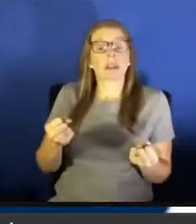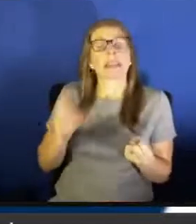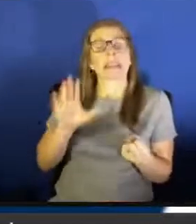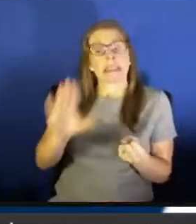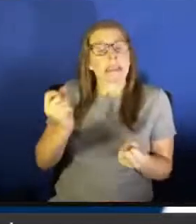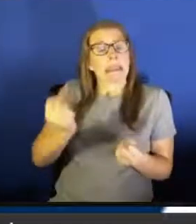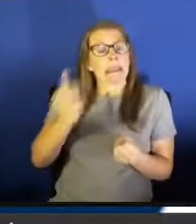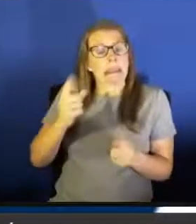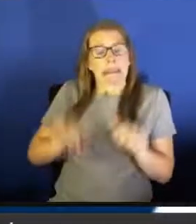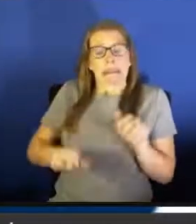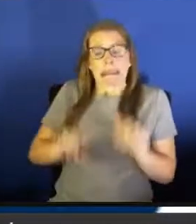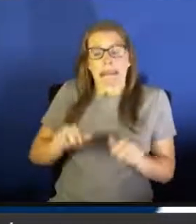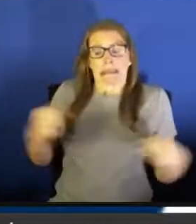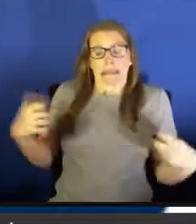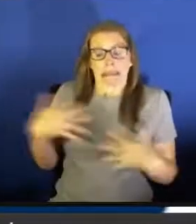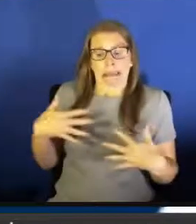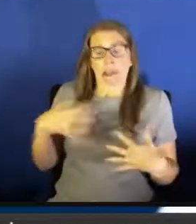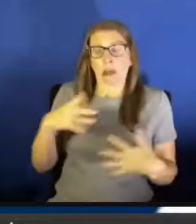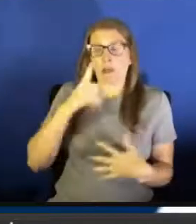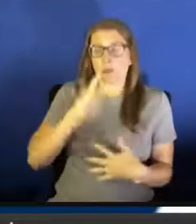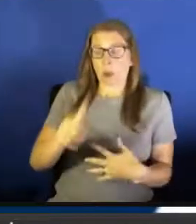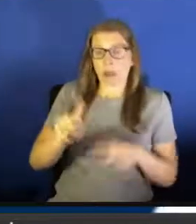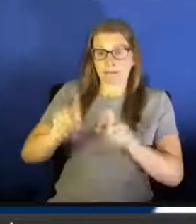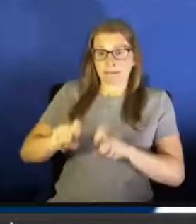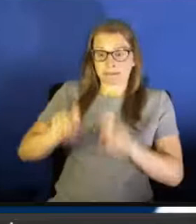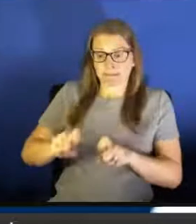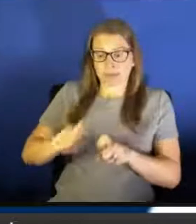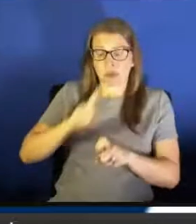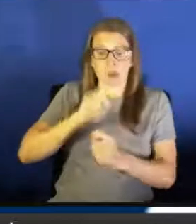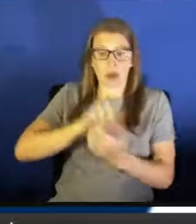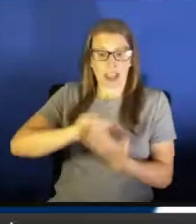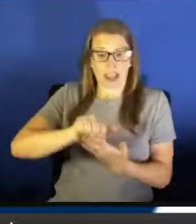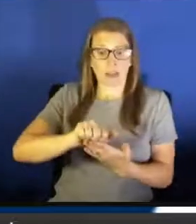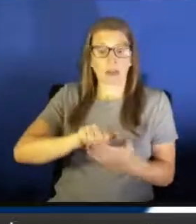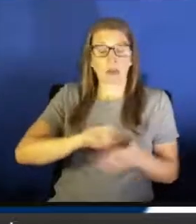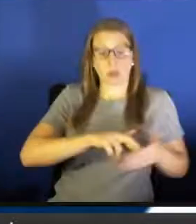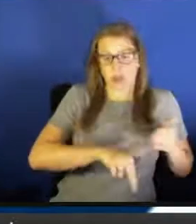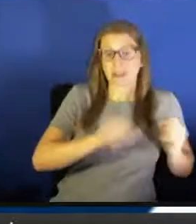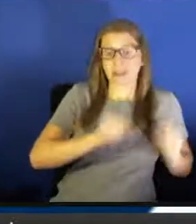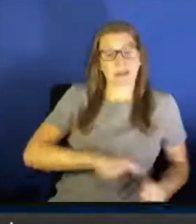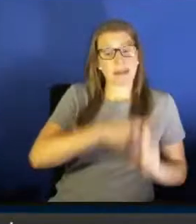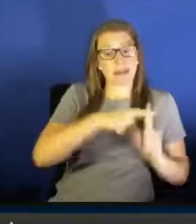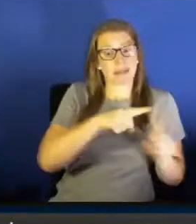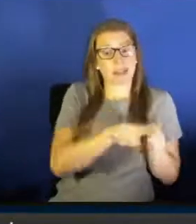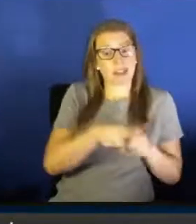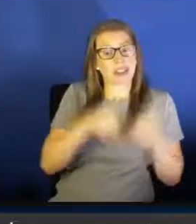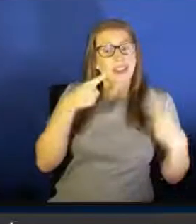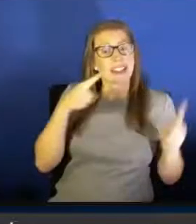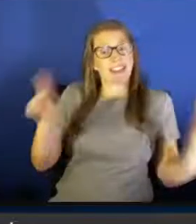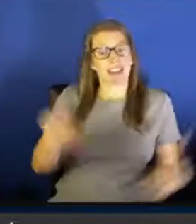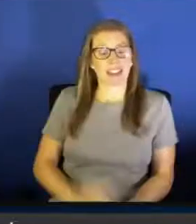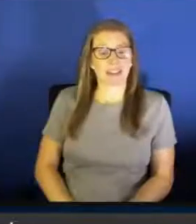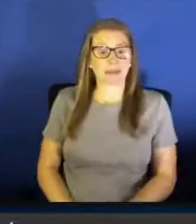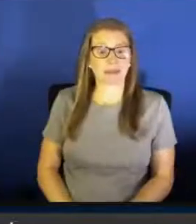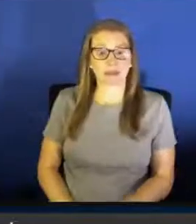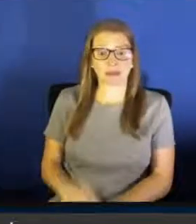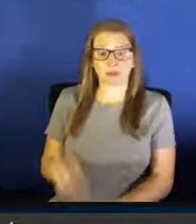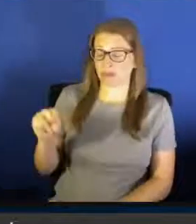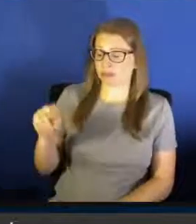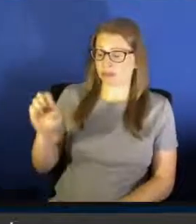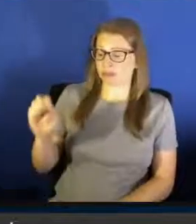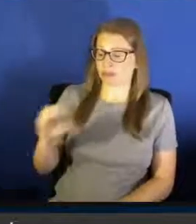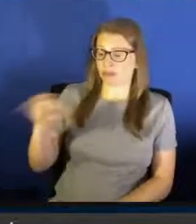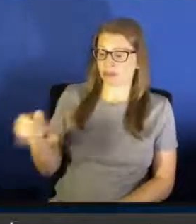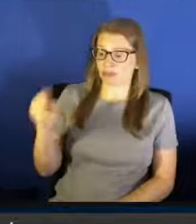screening for cancer, outcomes can be incredibly positive and successful. The New England Journal of Medicine reported that